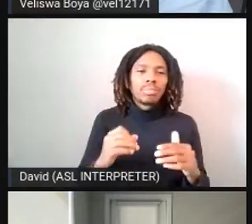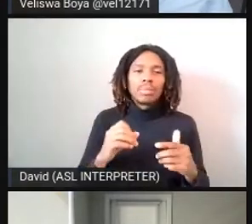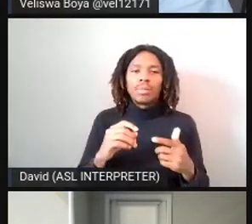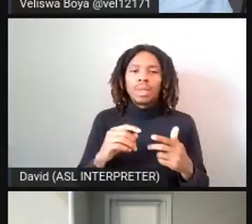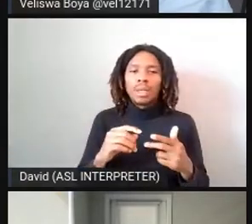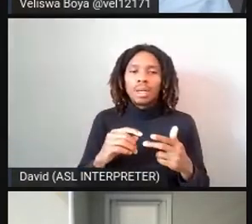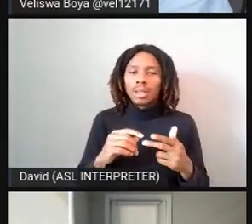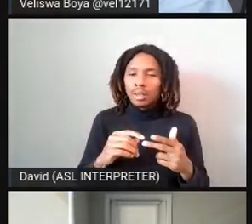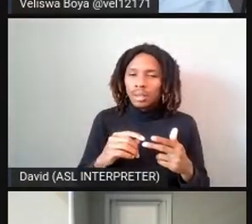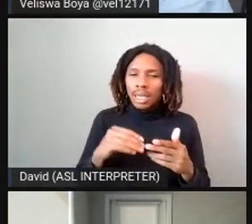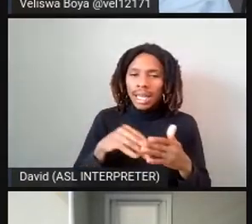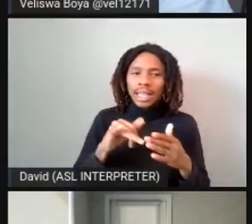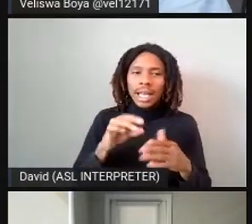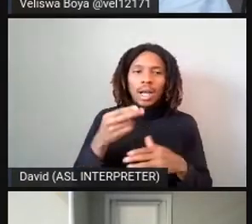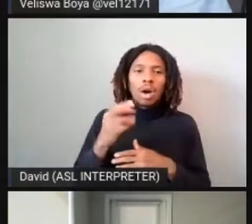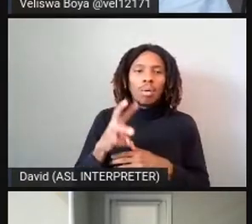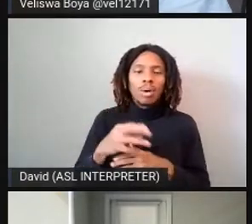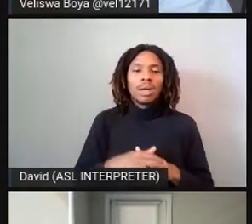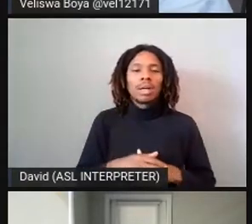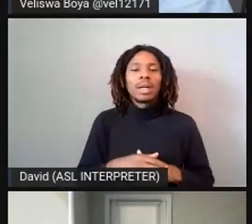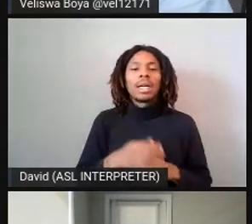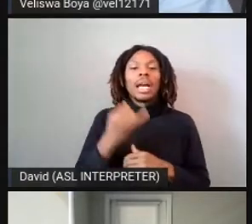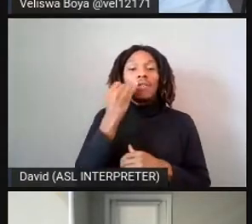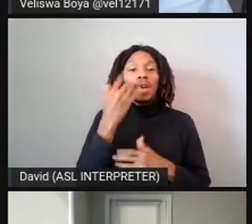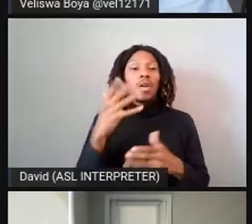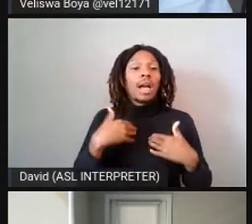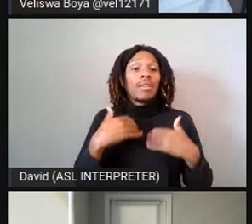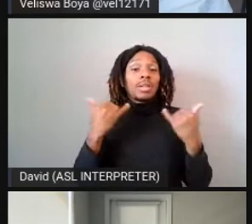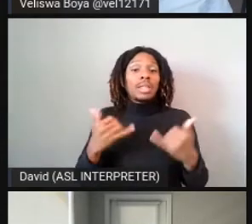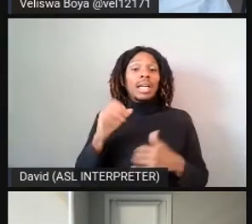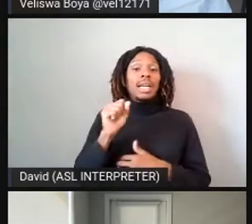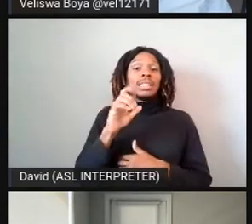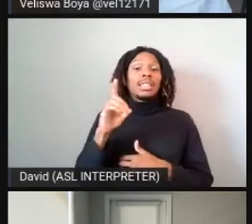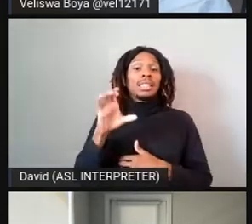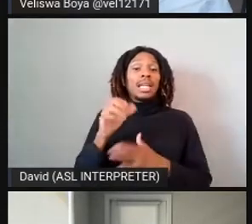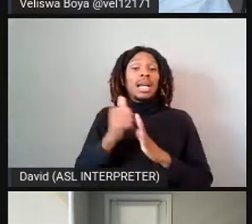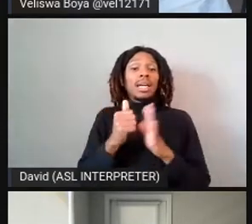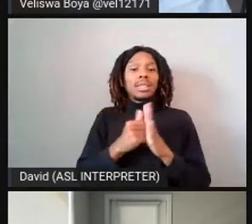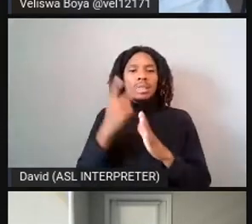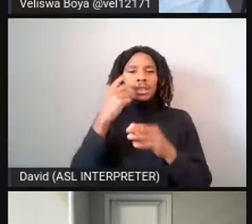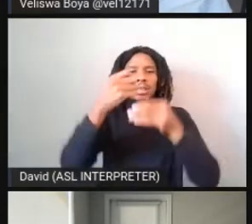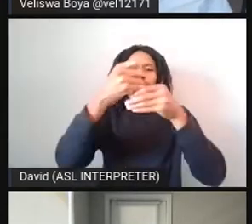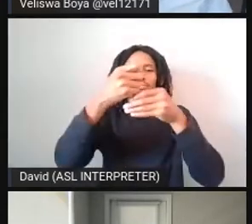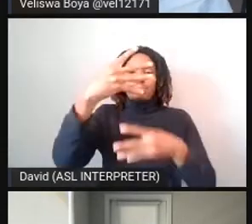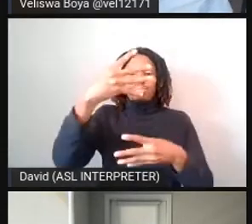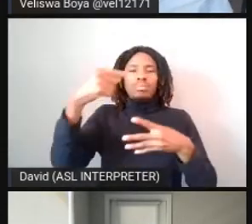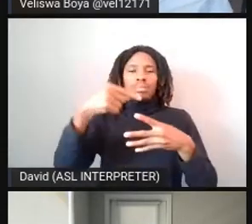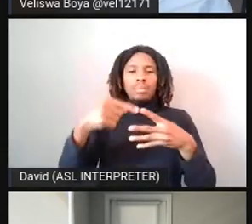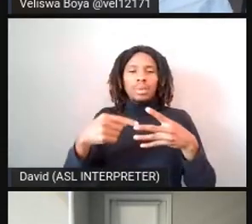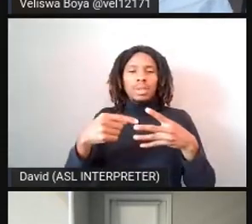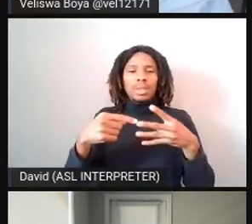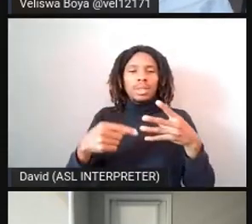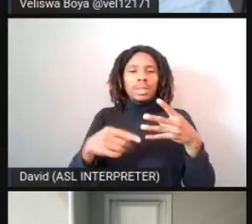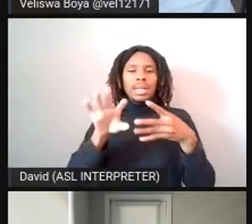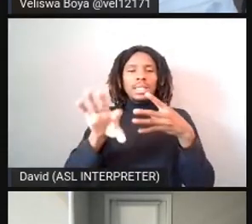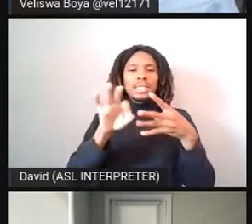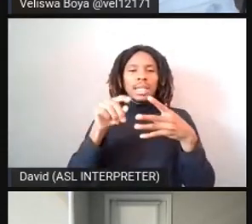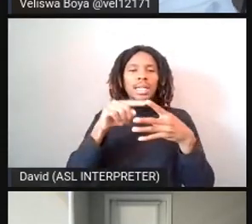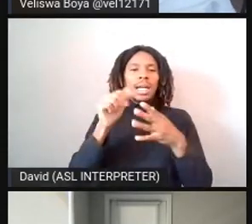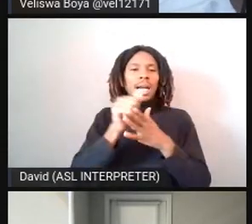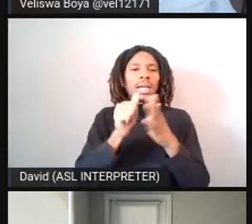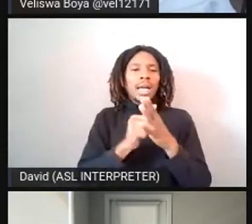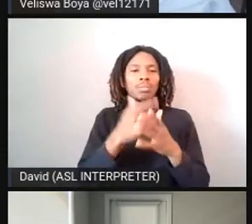that hardware. So if you have an existing SDDC account, you can see drop down here where you can select the account you